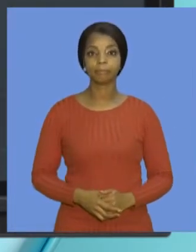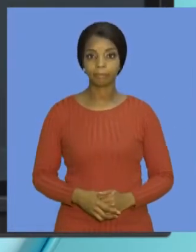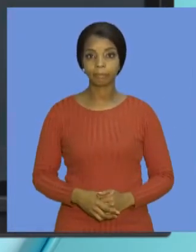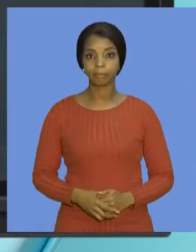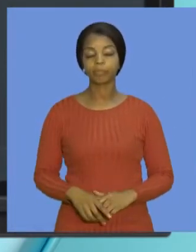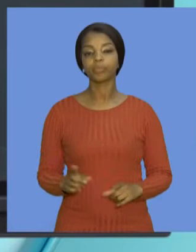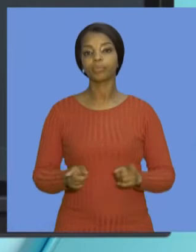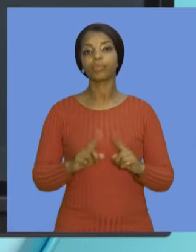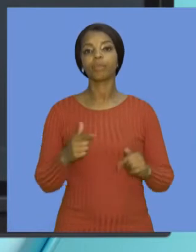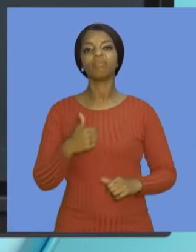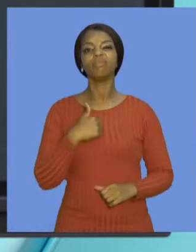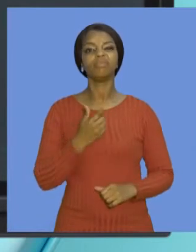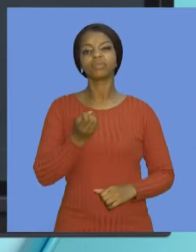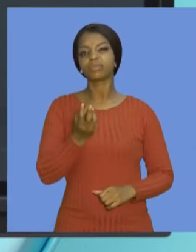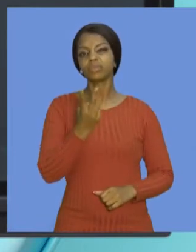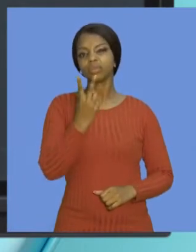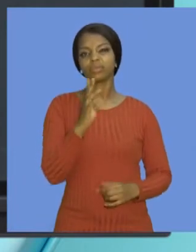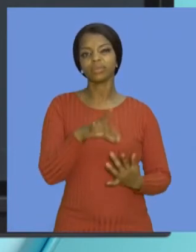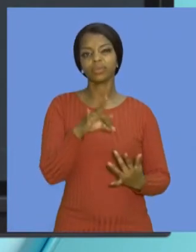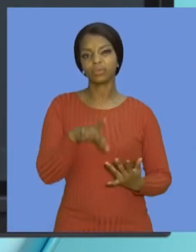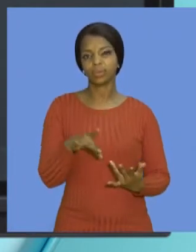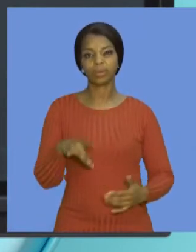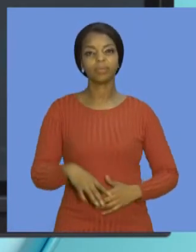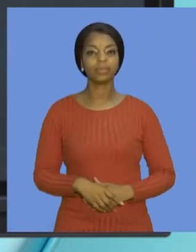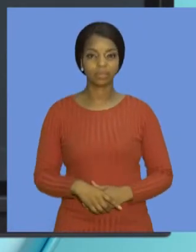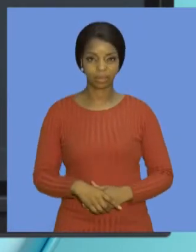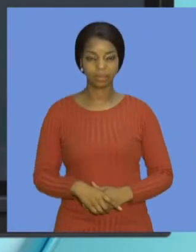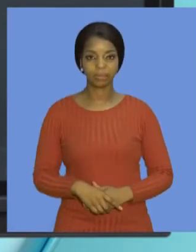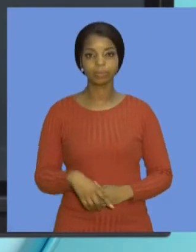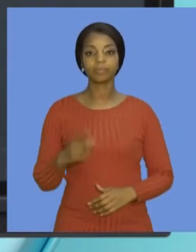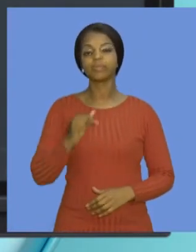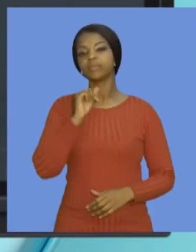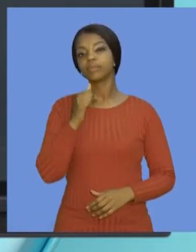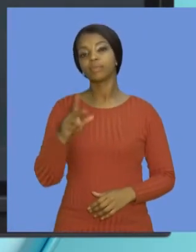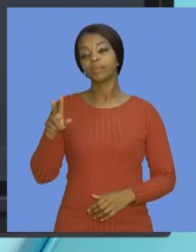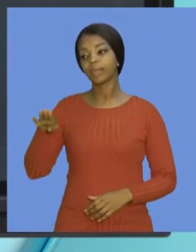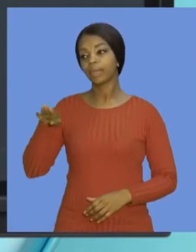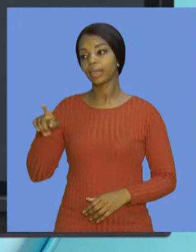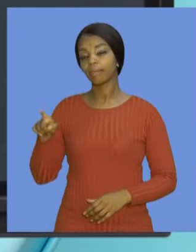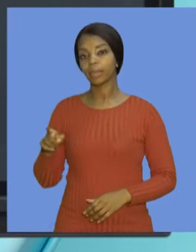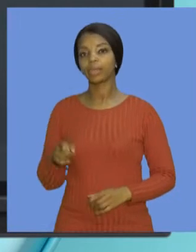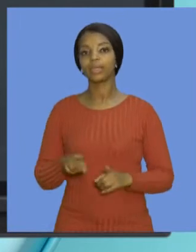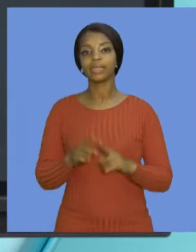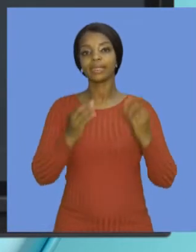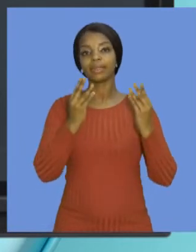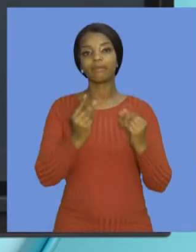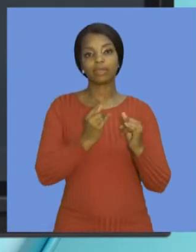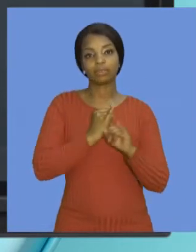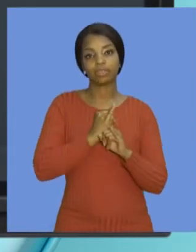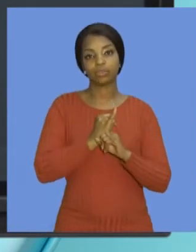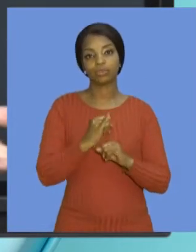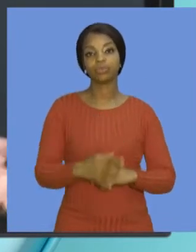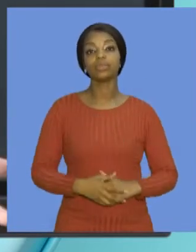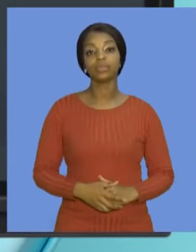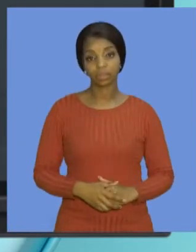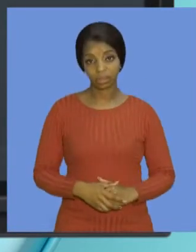But I'm going to have two options. One will be a piggy bank, and then the other one will be a financial institution like